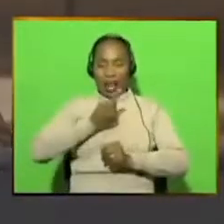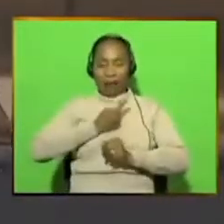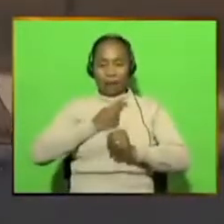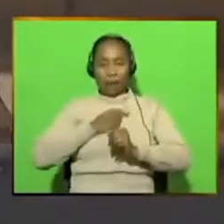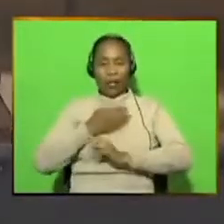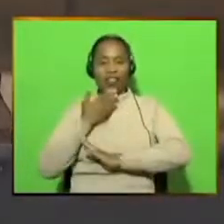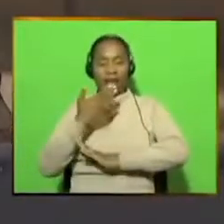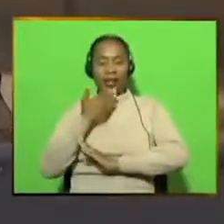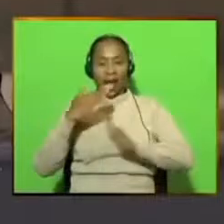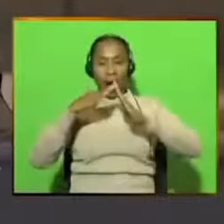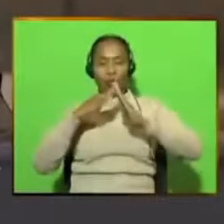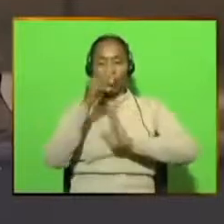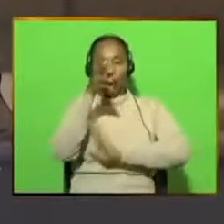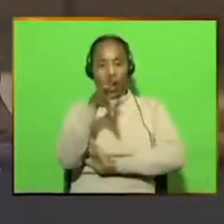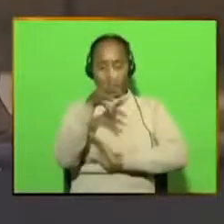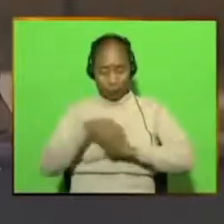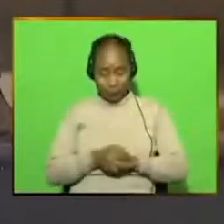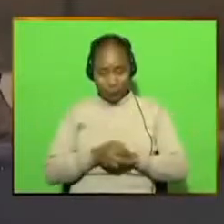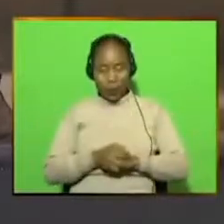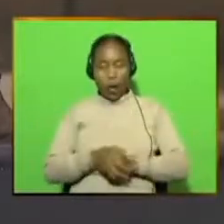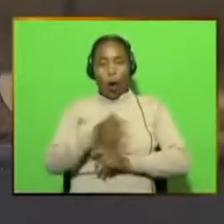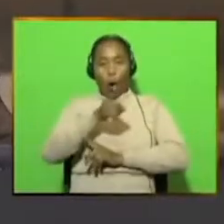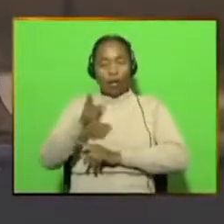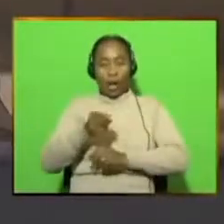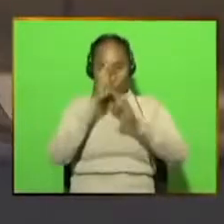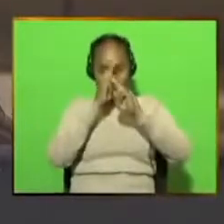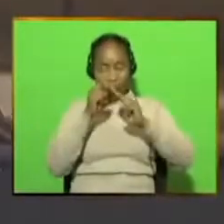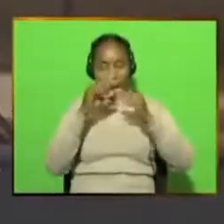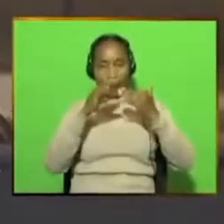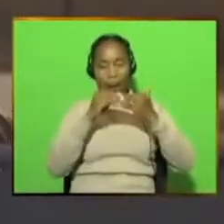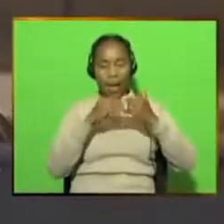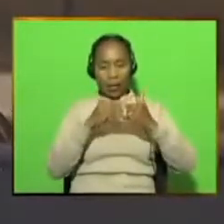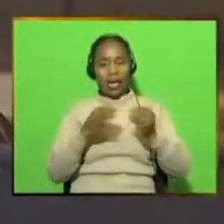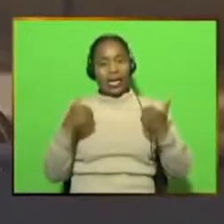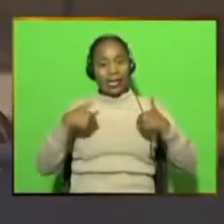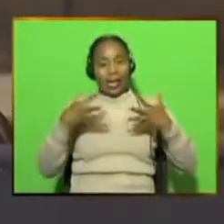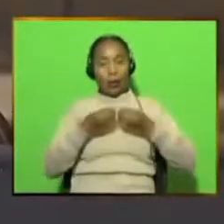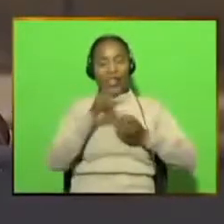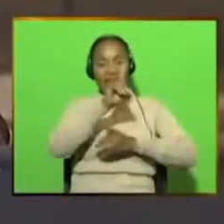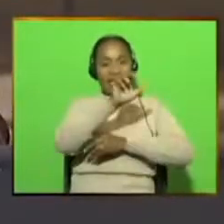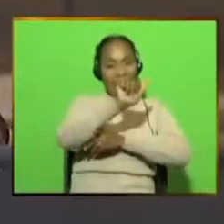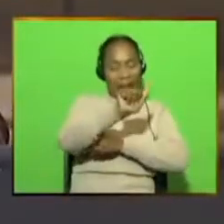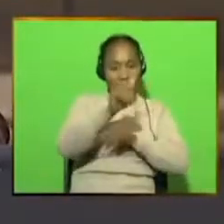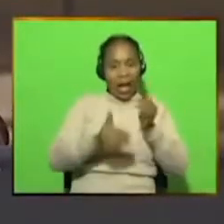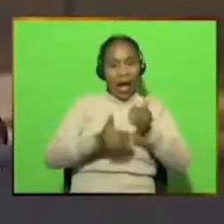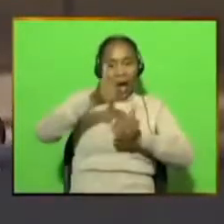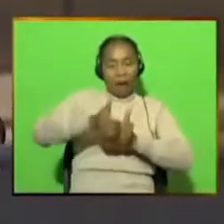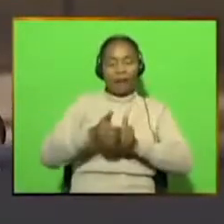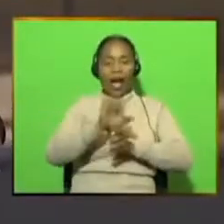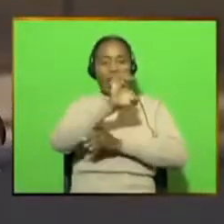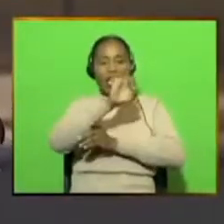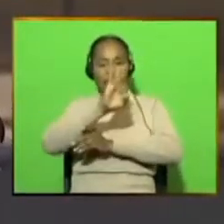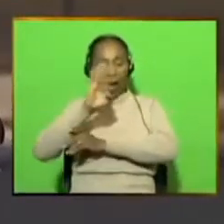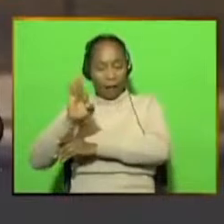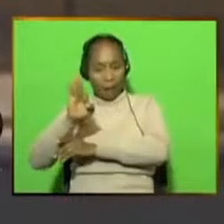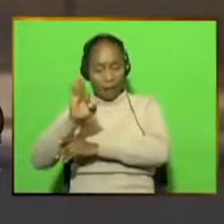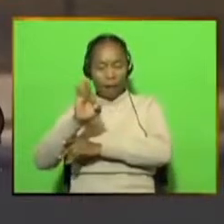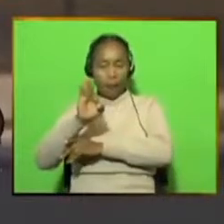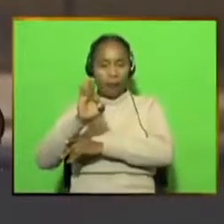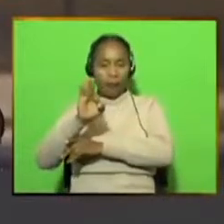members. I will start with the Democratic Alliance, followed by the Economic Freedom